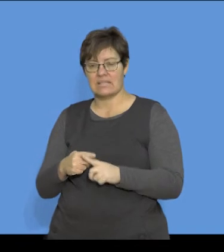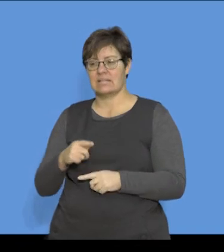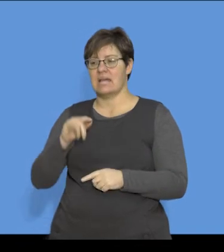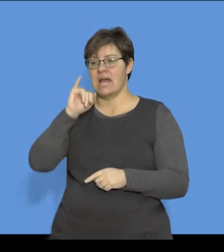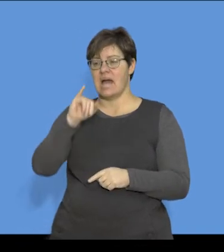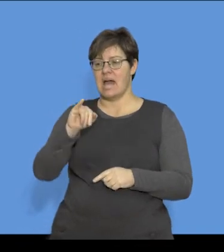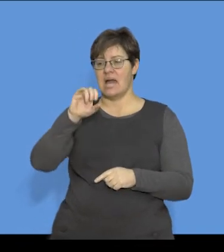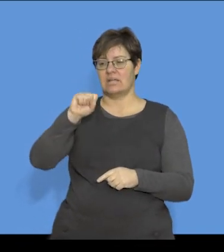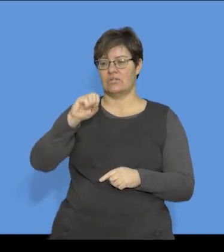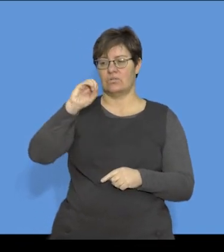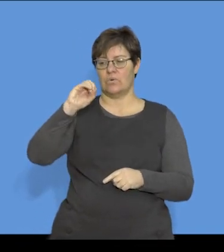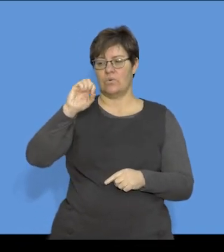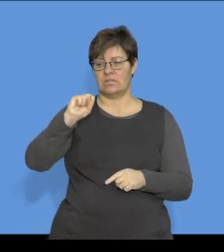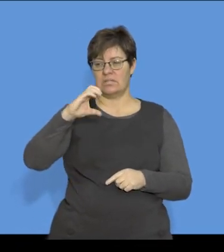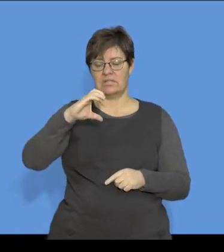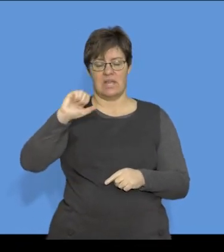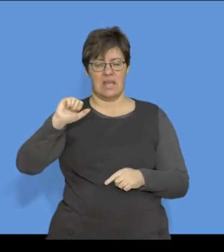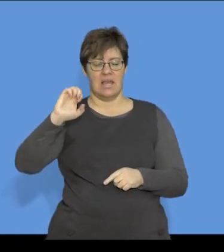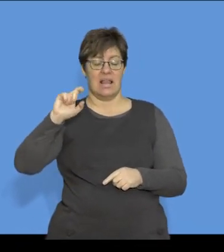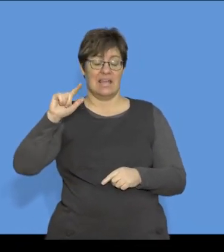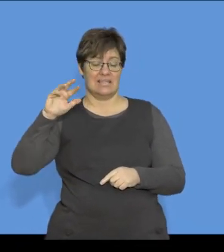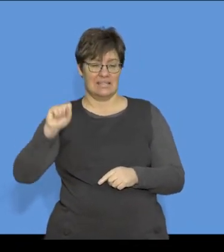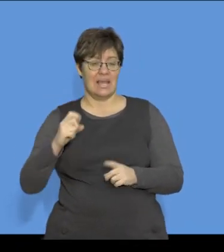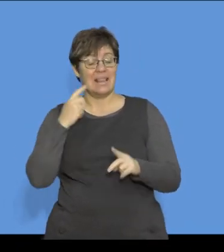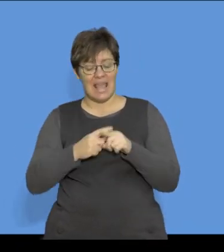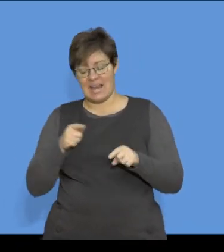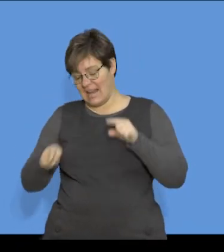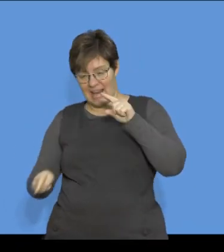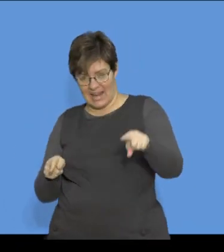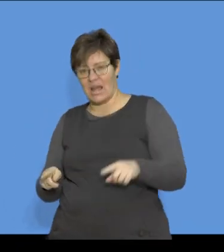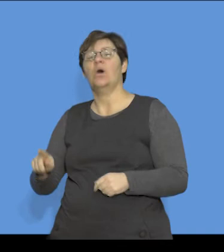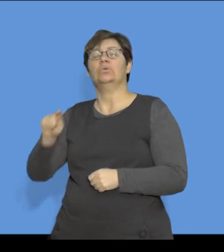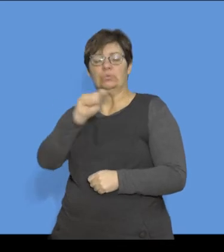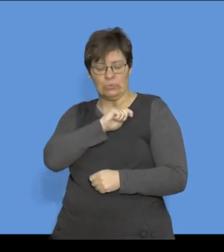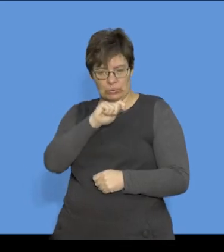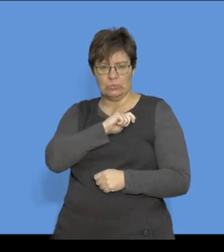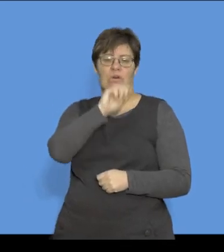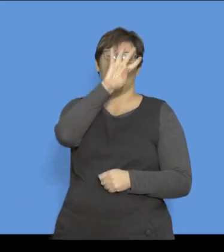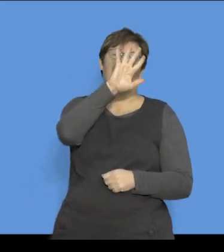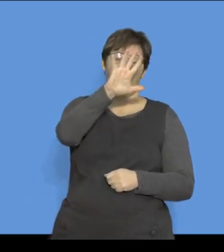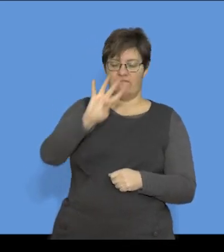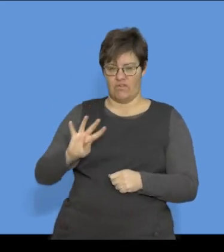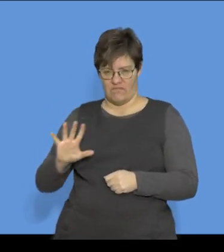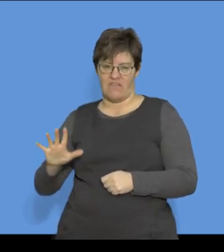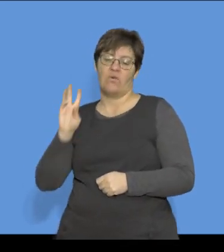isosceles. Then each of the other two angles will definitely measure 45 degrees. And that's what